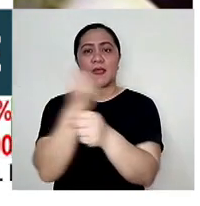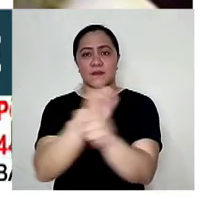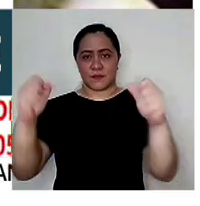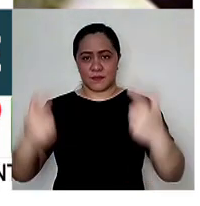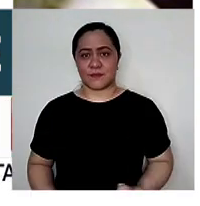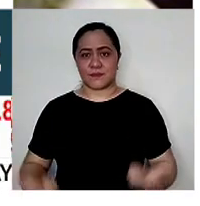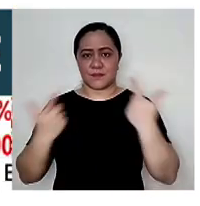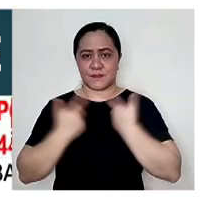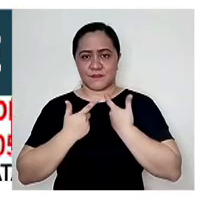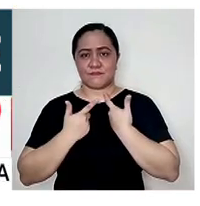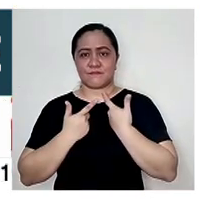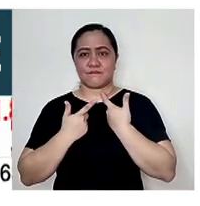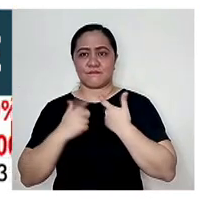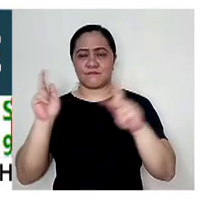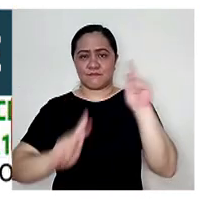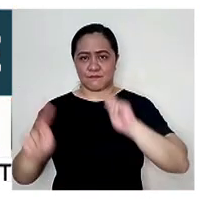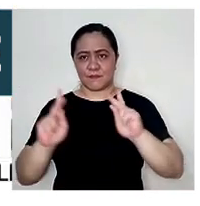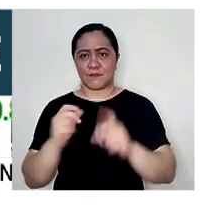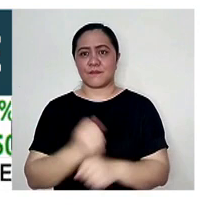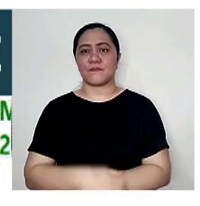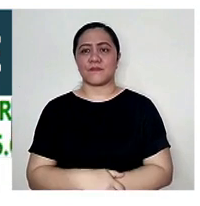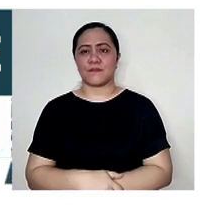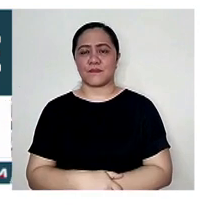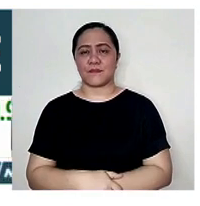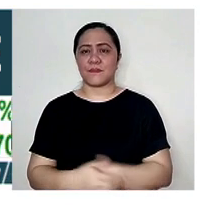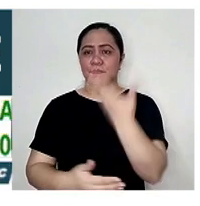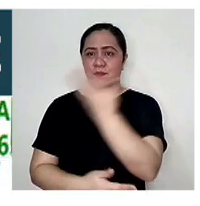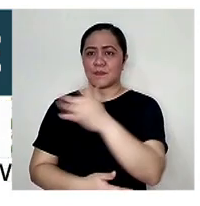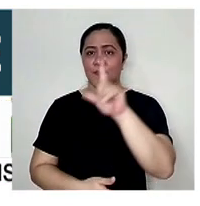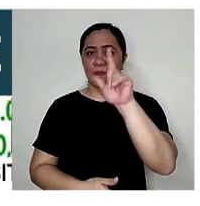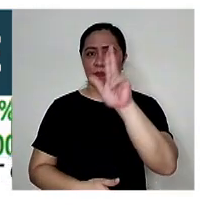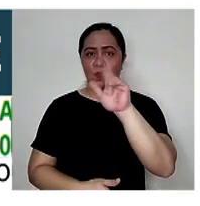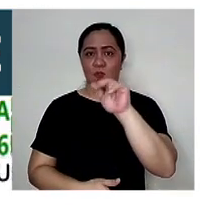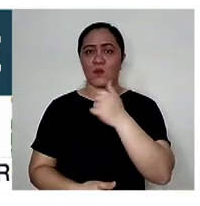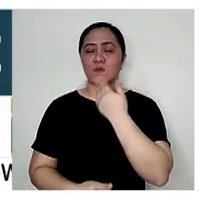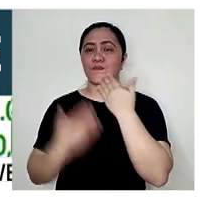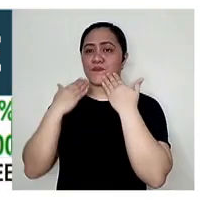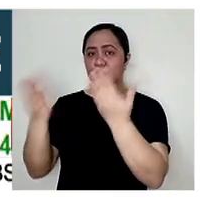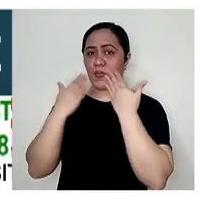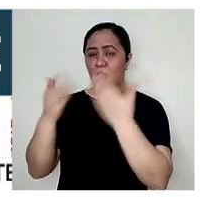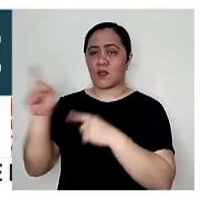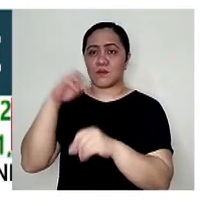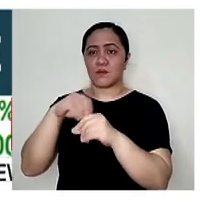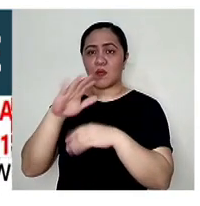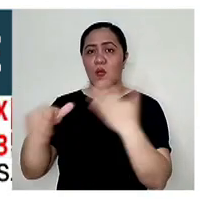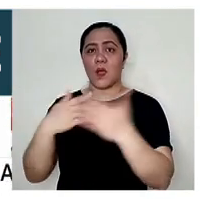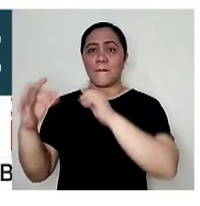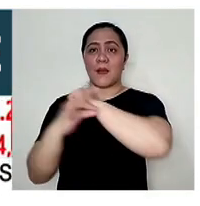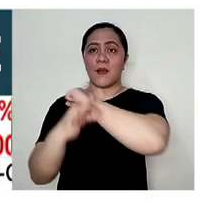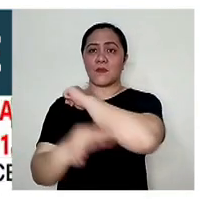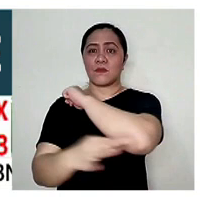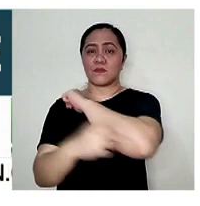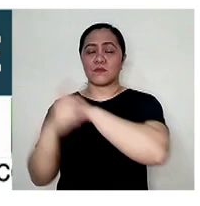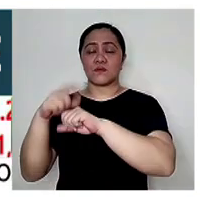people. Dr. Lulu Bravo, Professor Emeritus of the UP College of Medicine and Executive Director of the Philippine Foundation for Vaccination. As